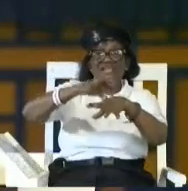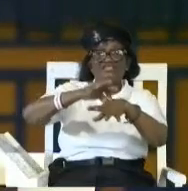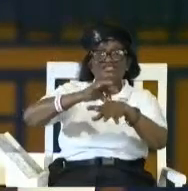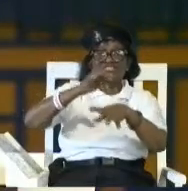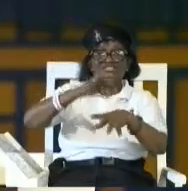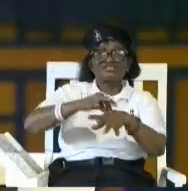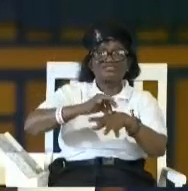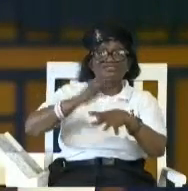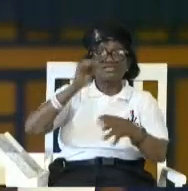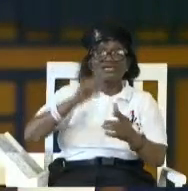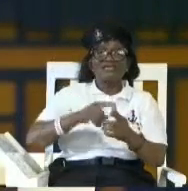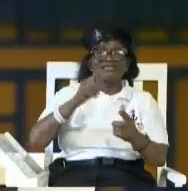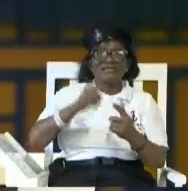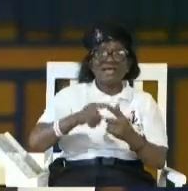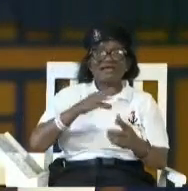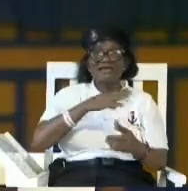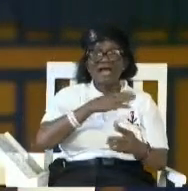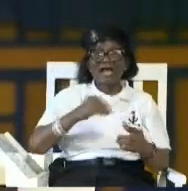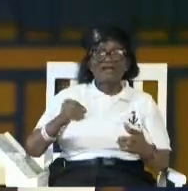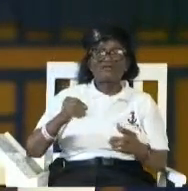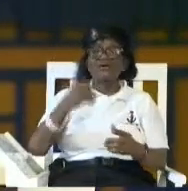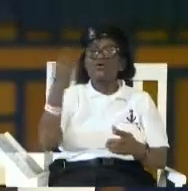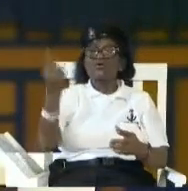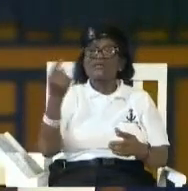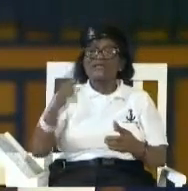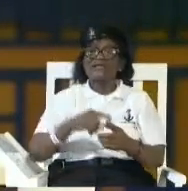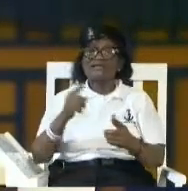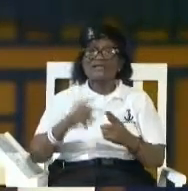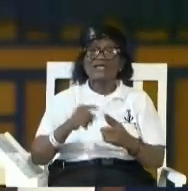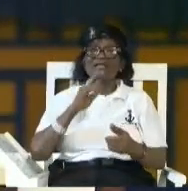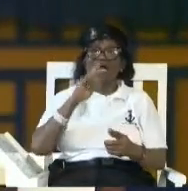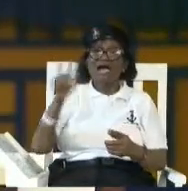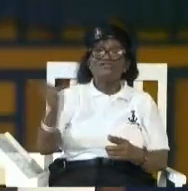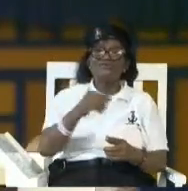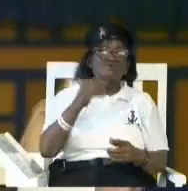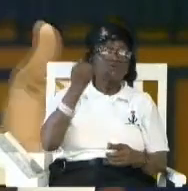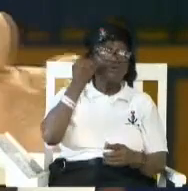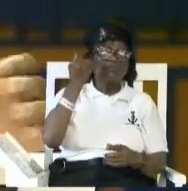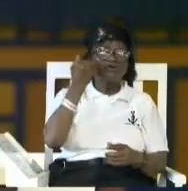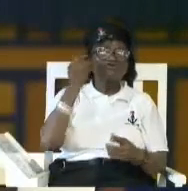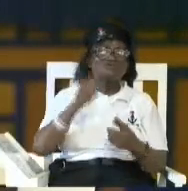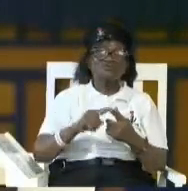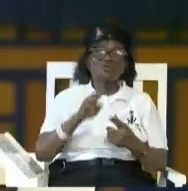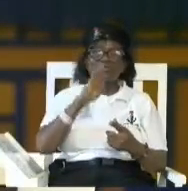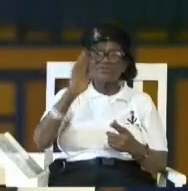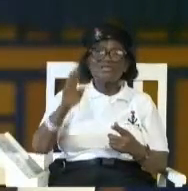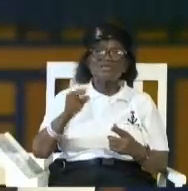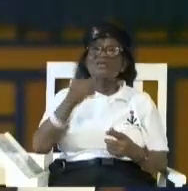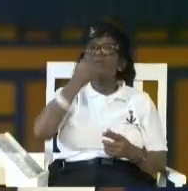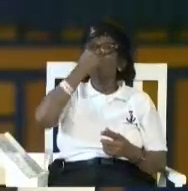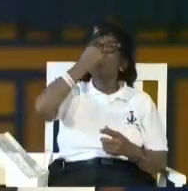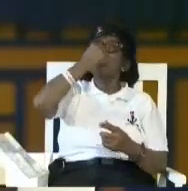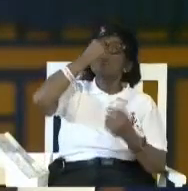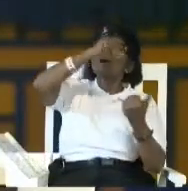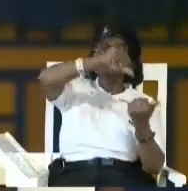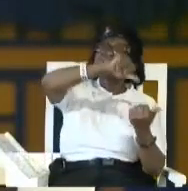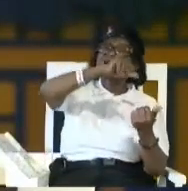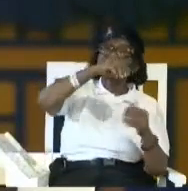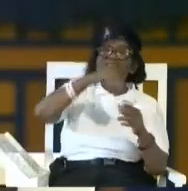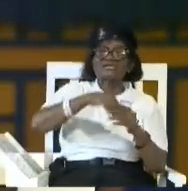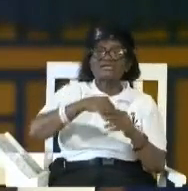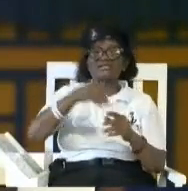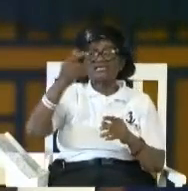Then and only then are you supposed to be baptized in the Holy Spirit.